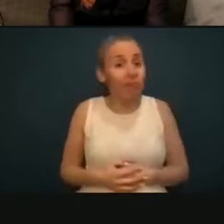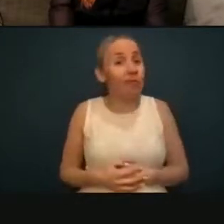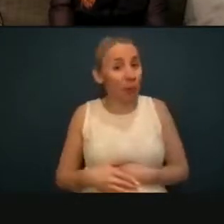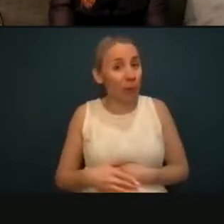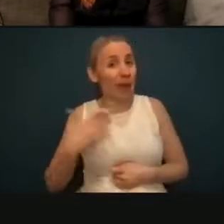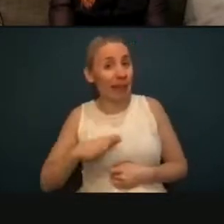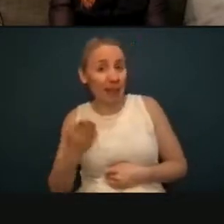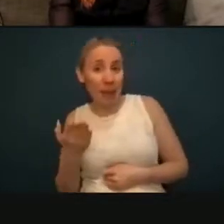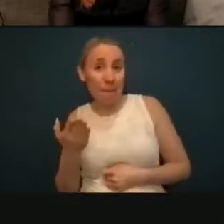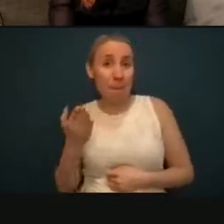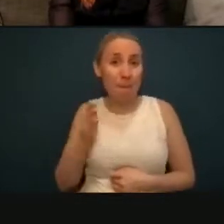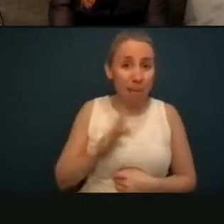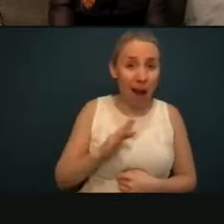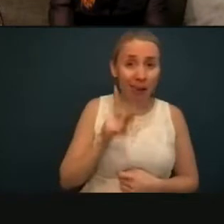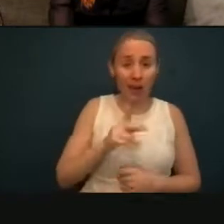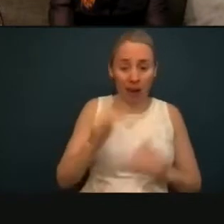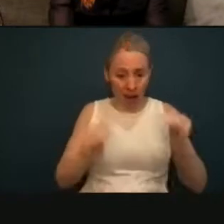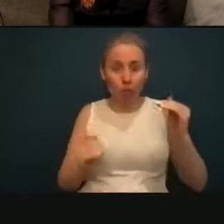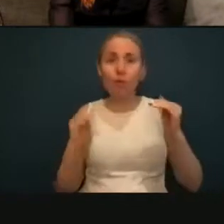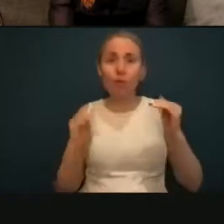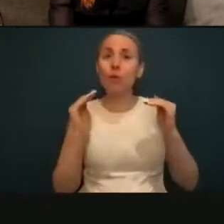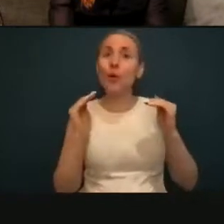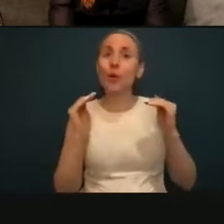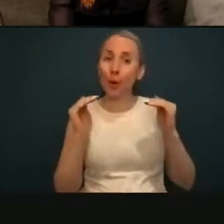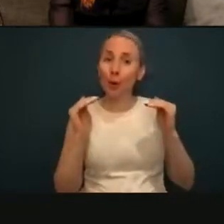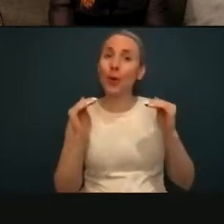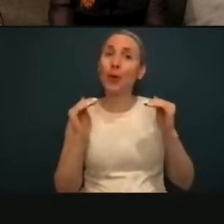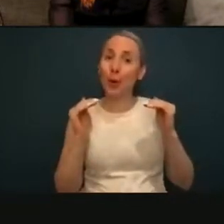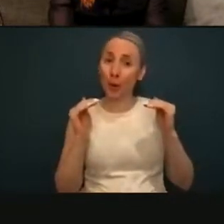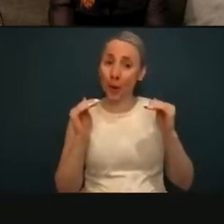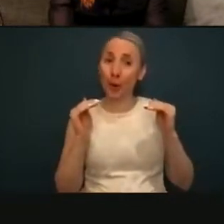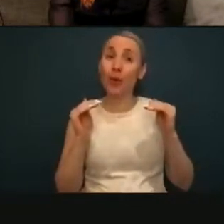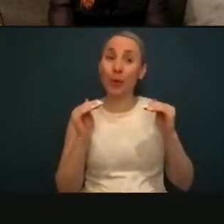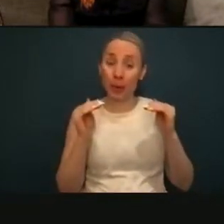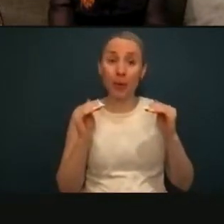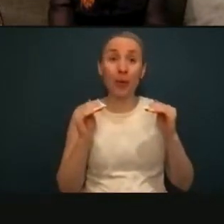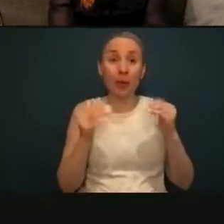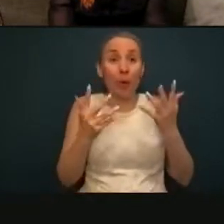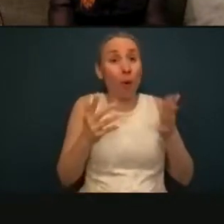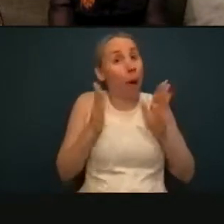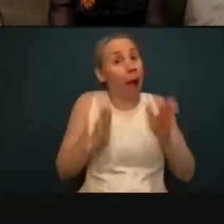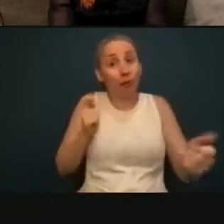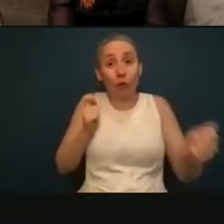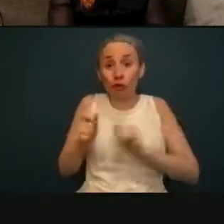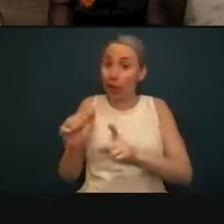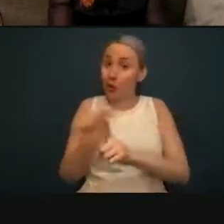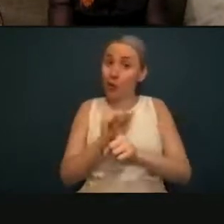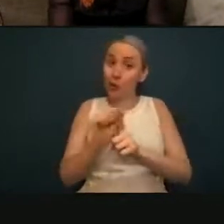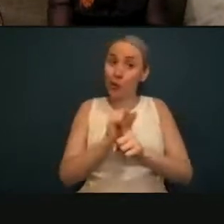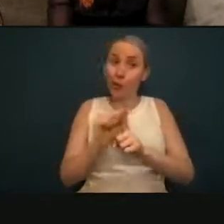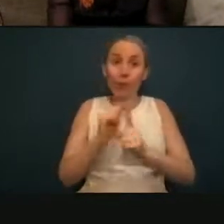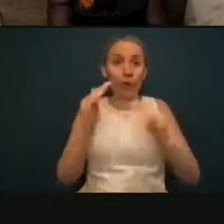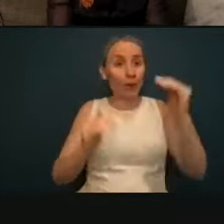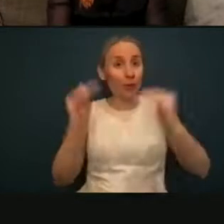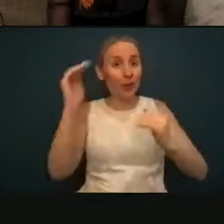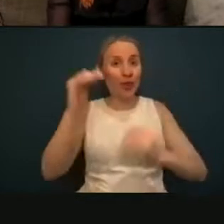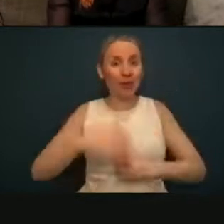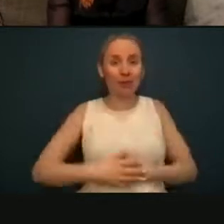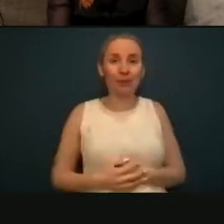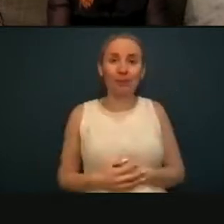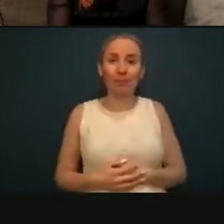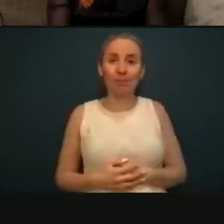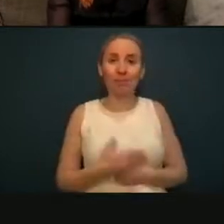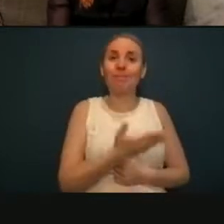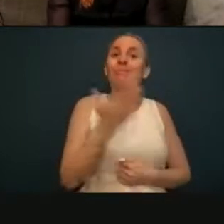again. Then yeah, something dramatic really needs to change. And